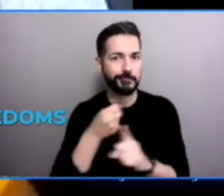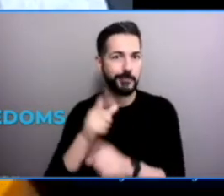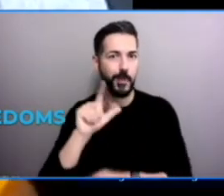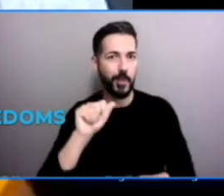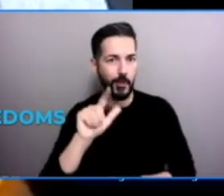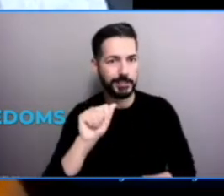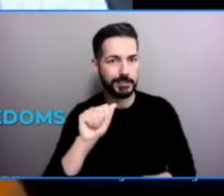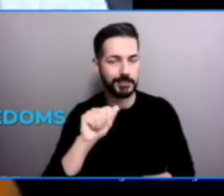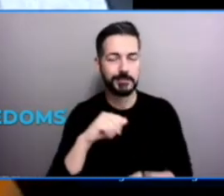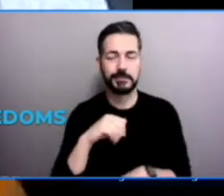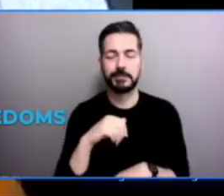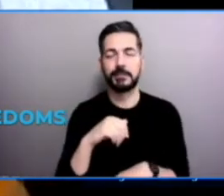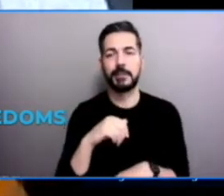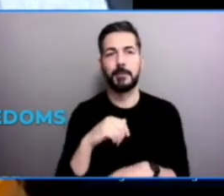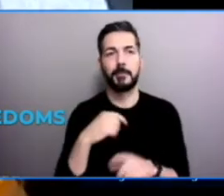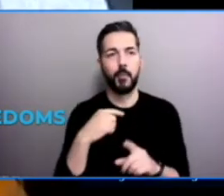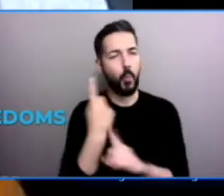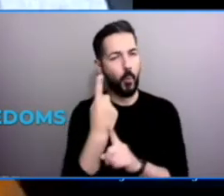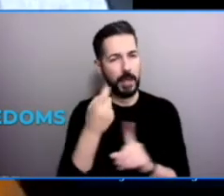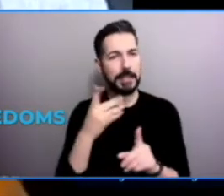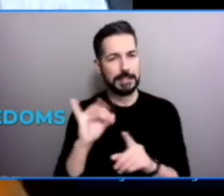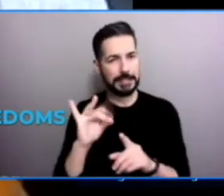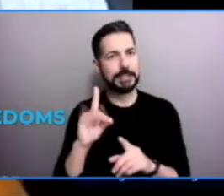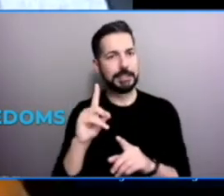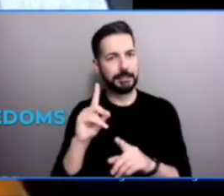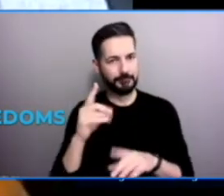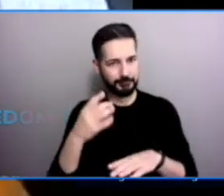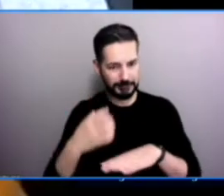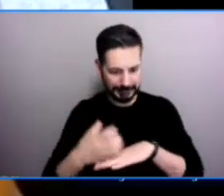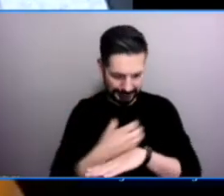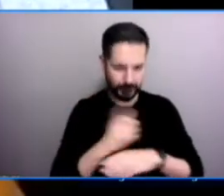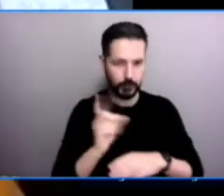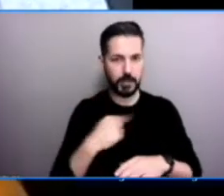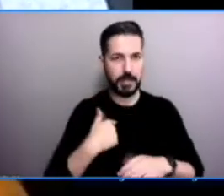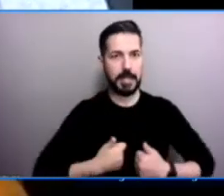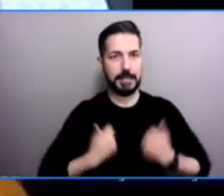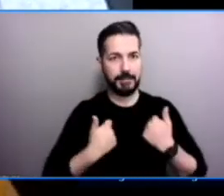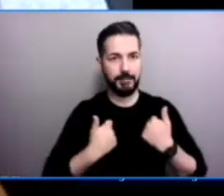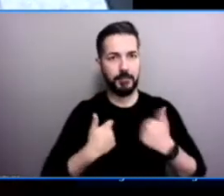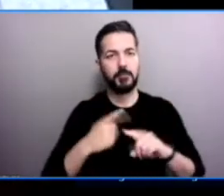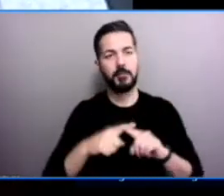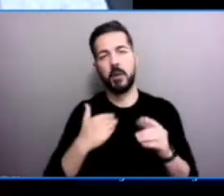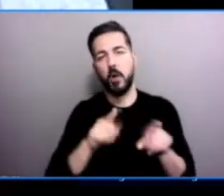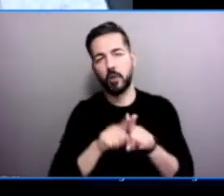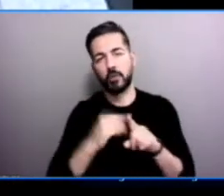our innovation and the risk we took. And I'm really happy it paid off.